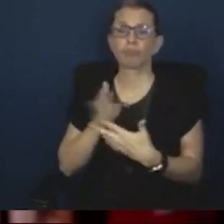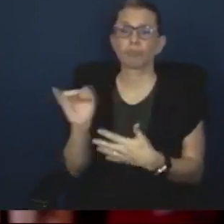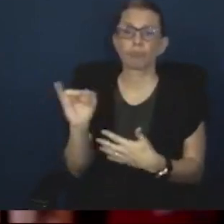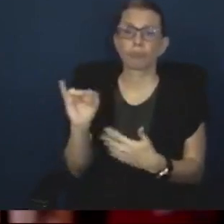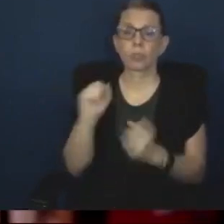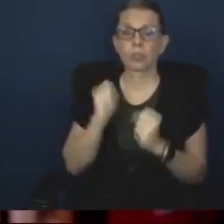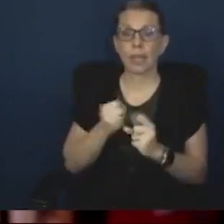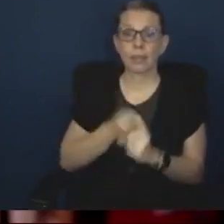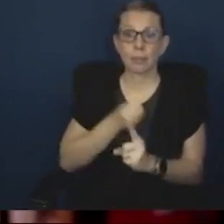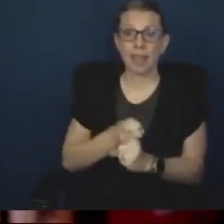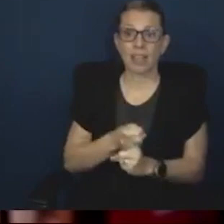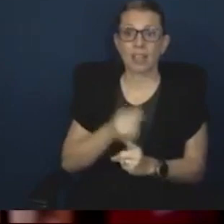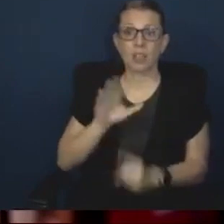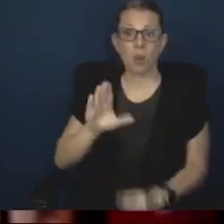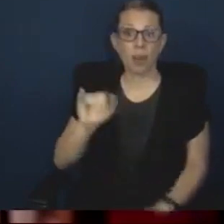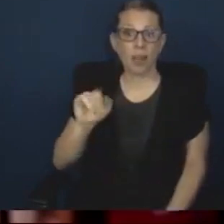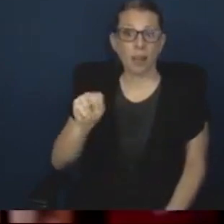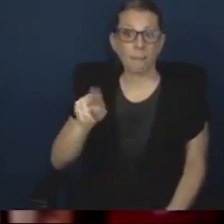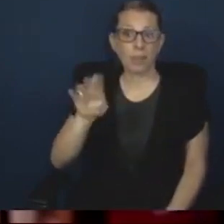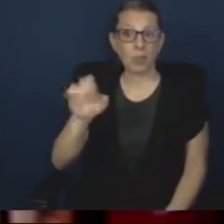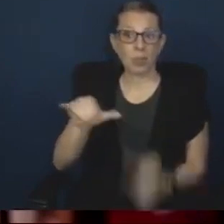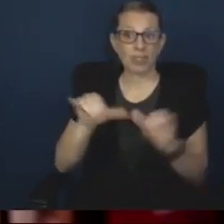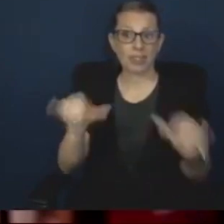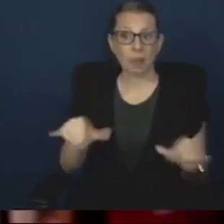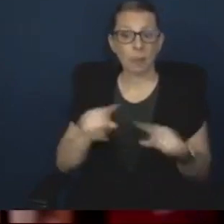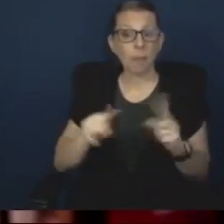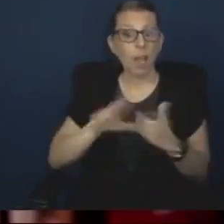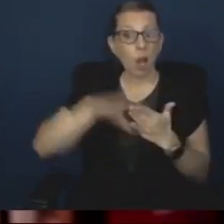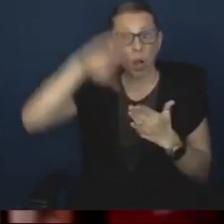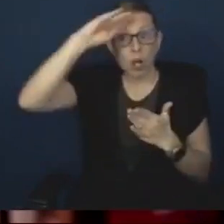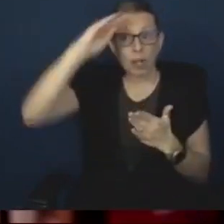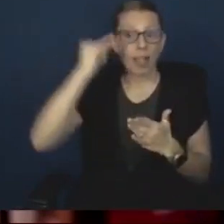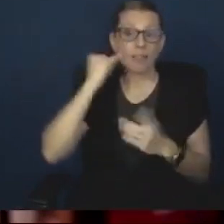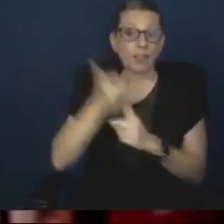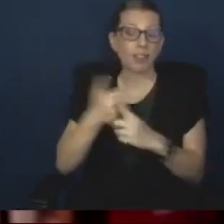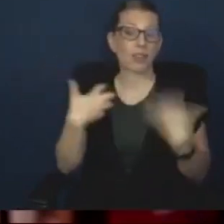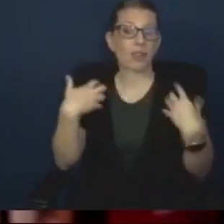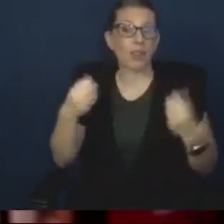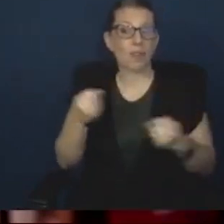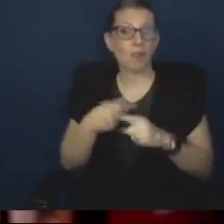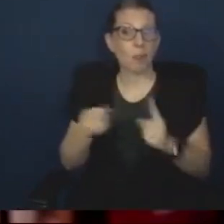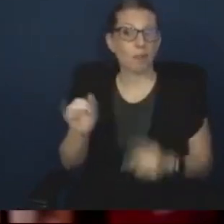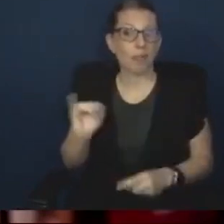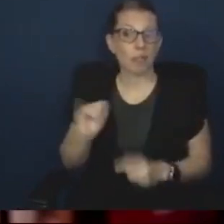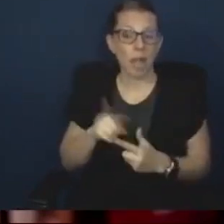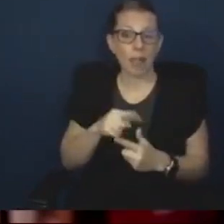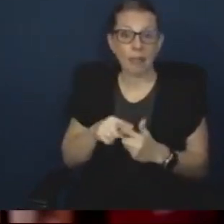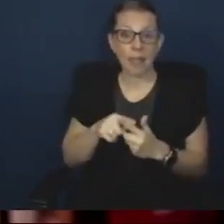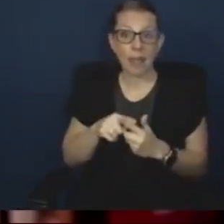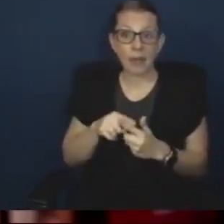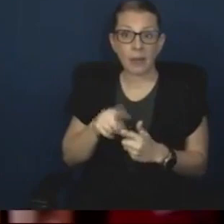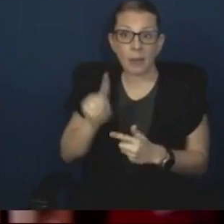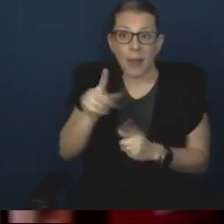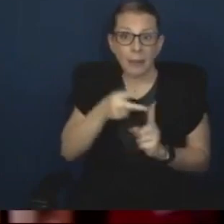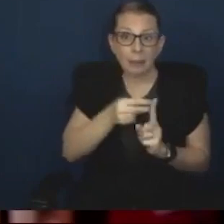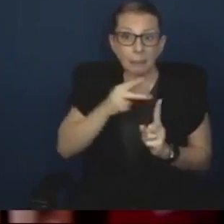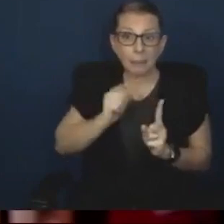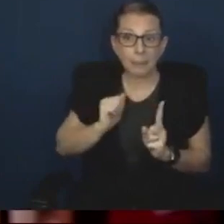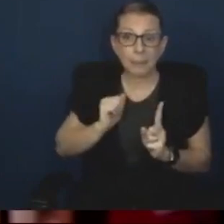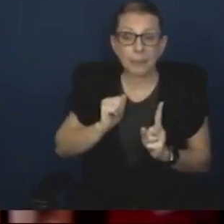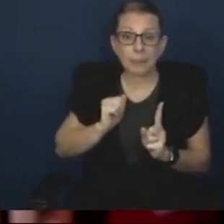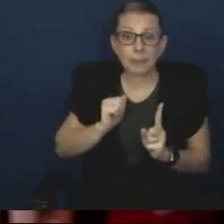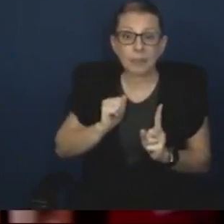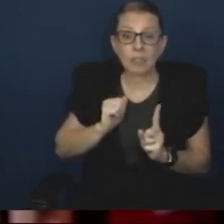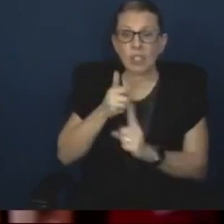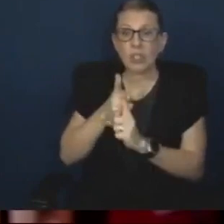your immunity. But what we have learned is that if you recover from infection, then get just one dose of a vaccine, you have